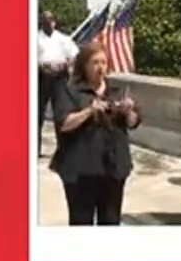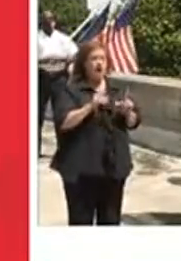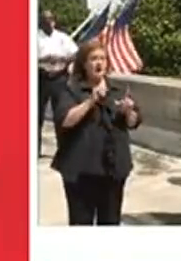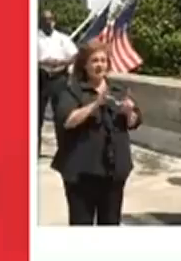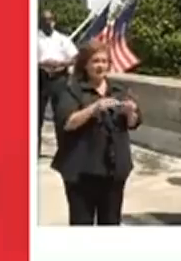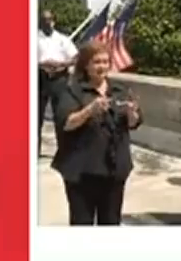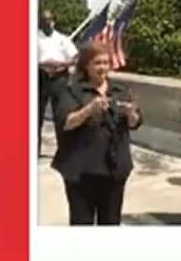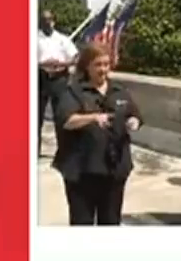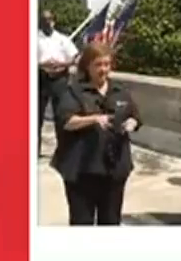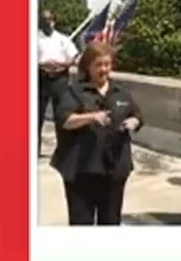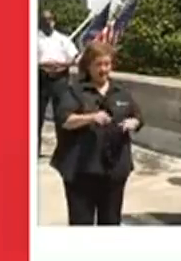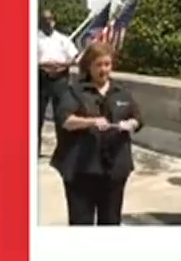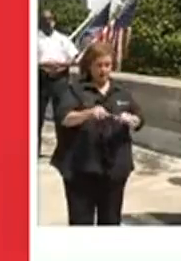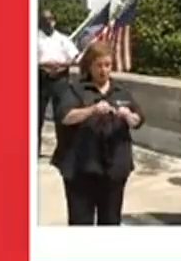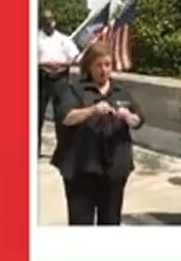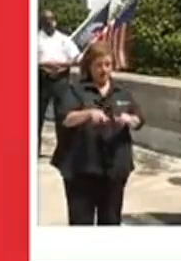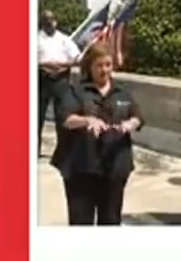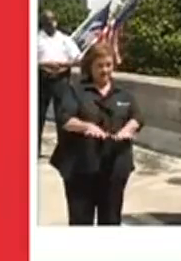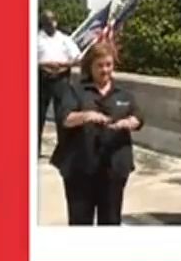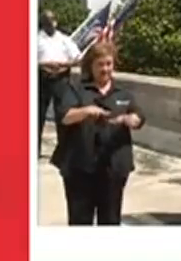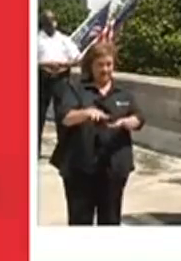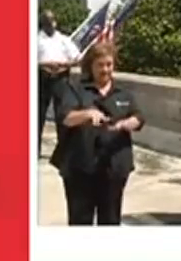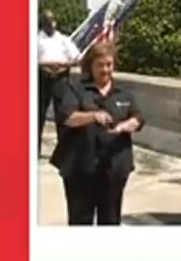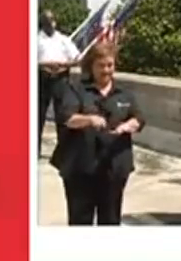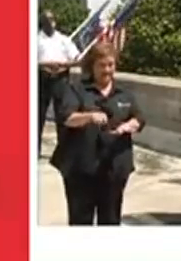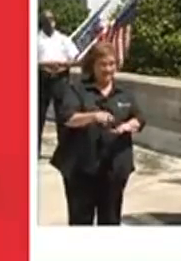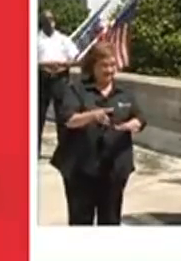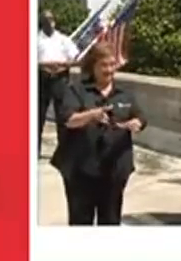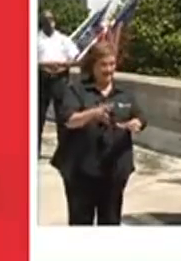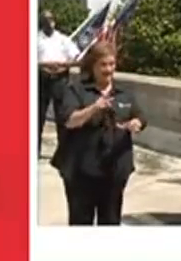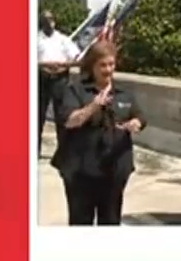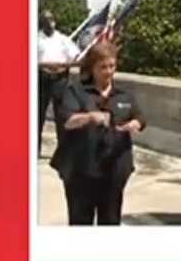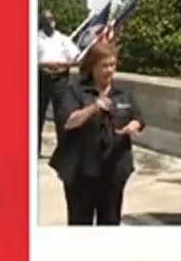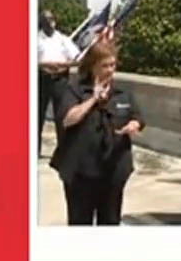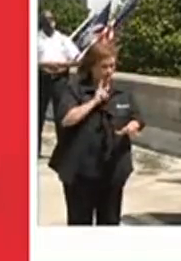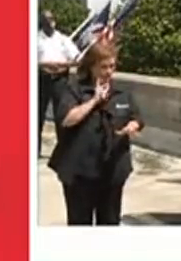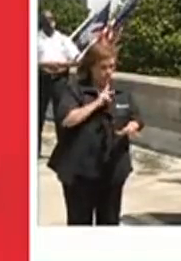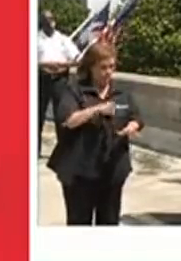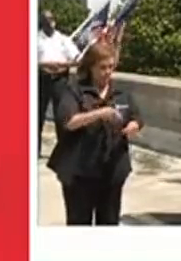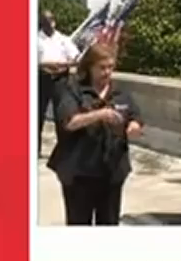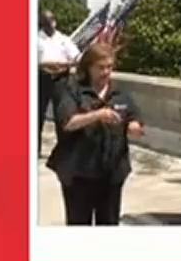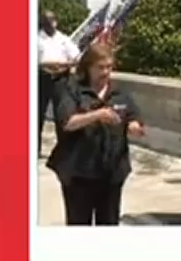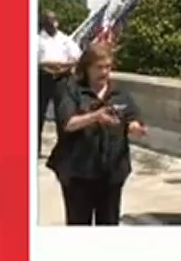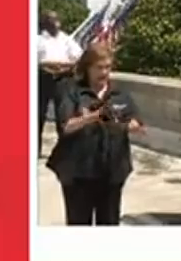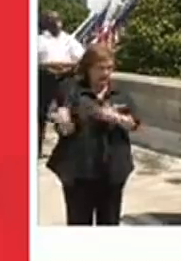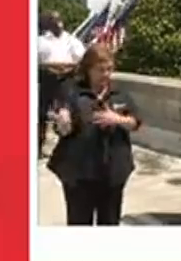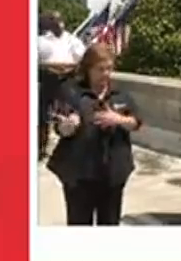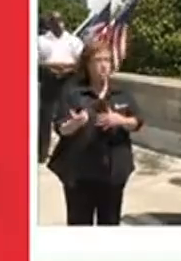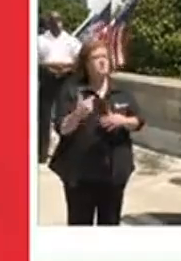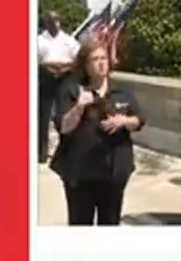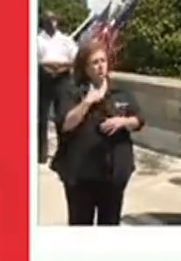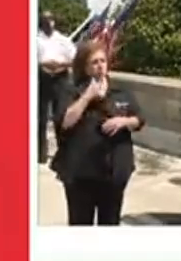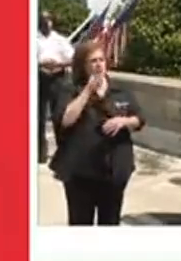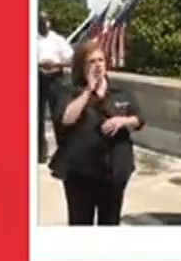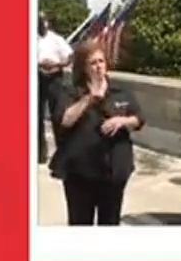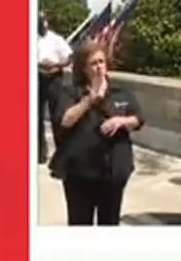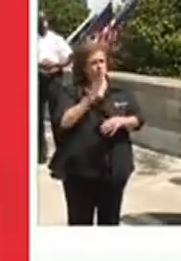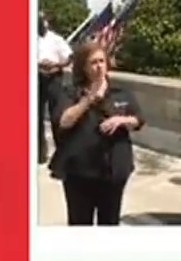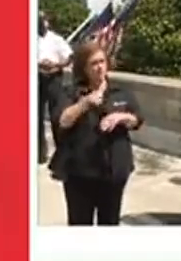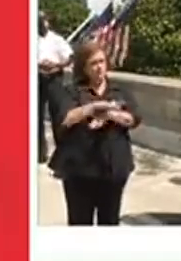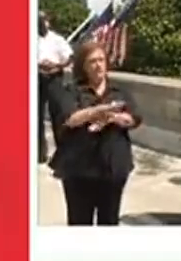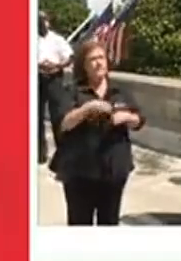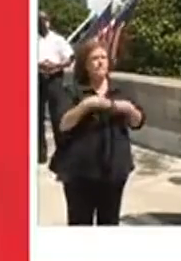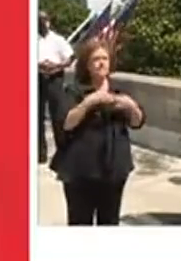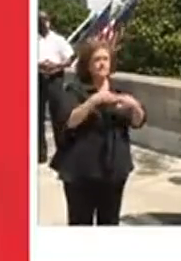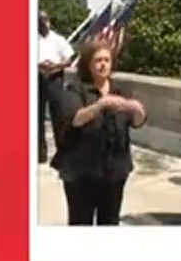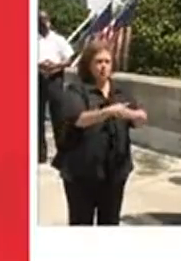flooding in an area that we would need to get into to move people. We have boats and high-water vehicles positioned around the city geographically